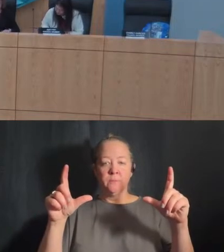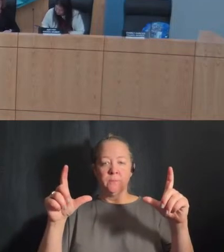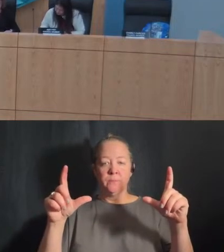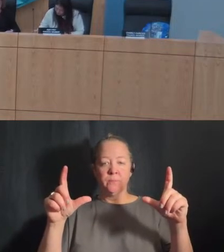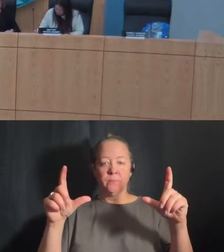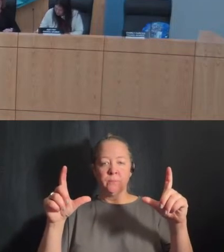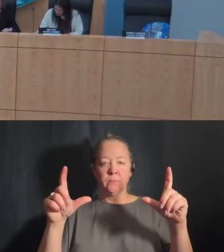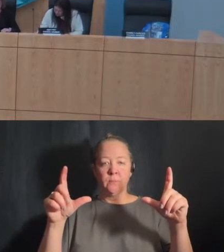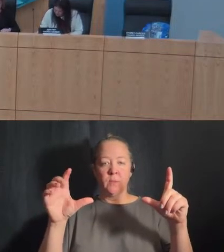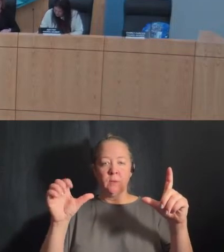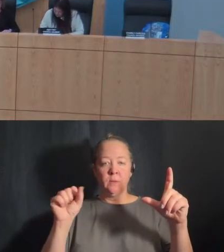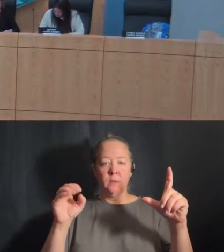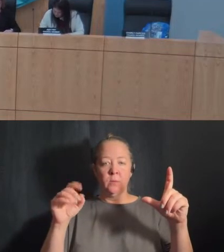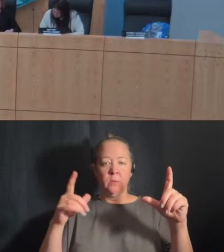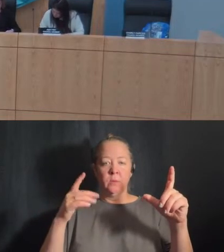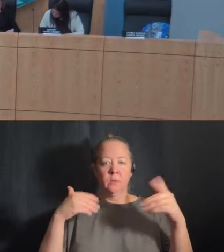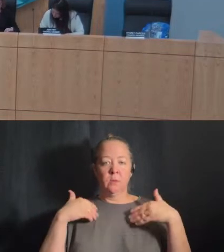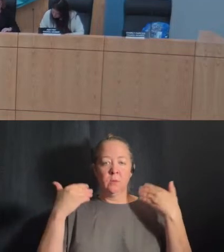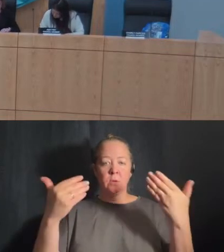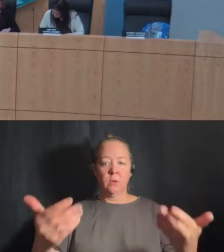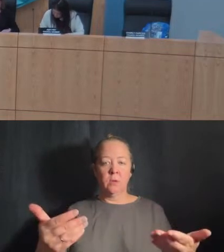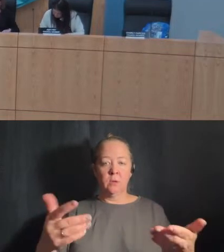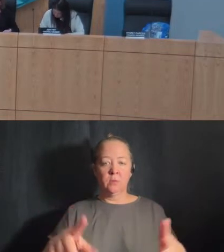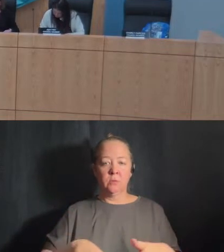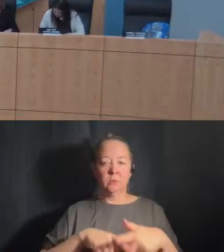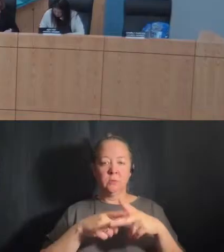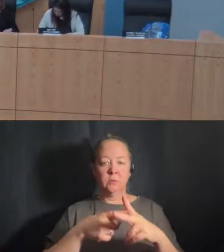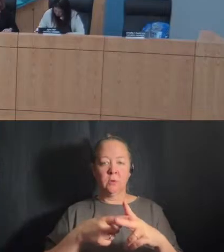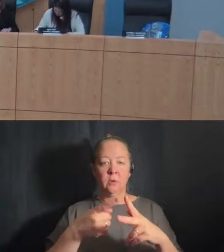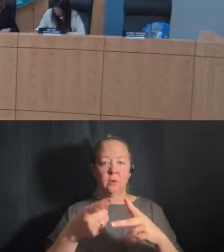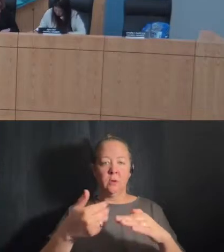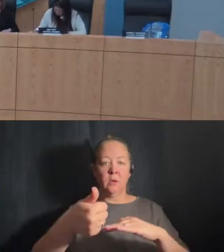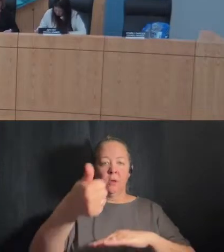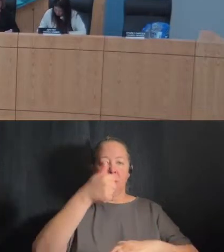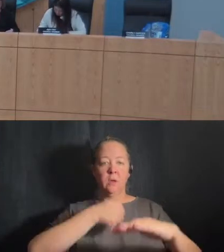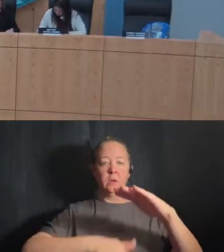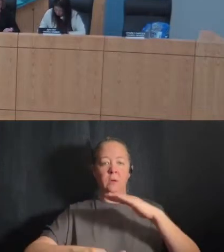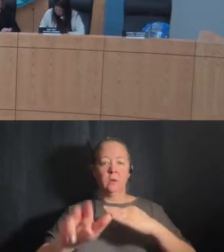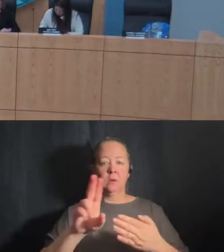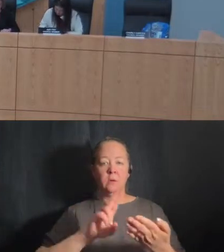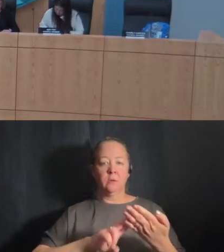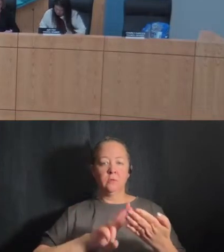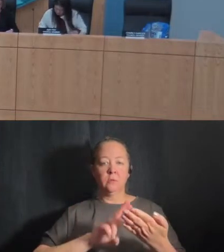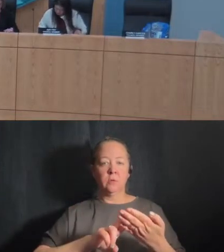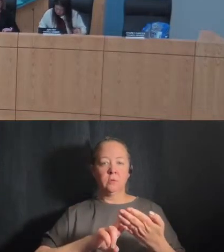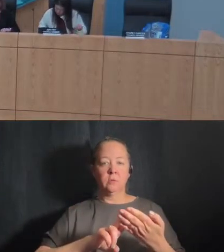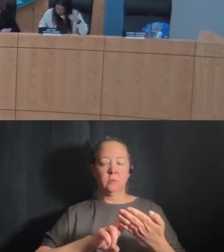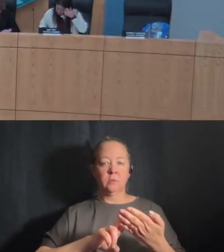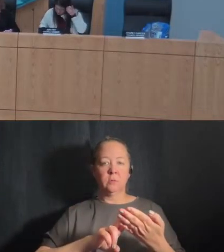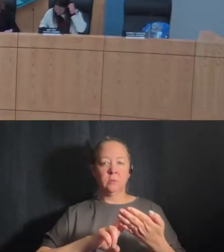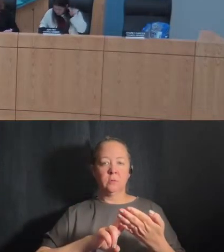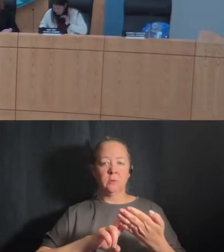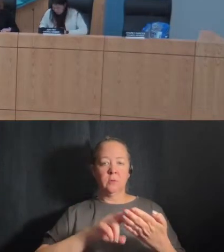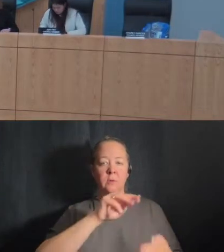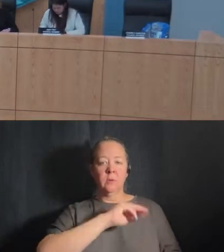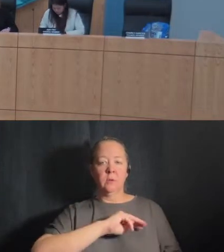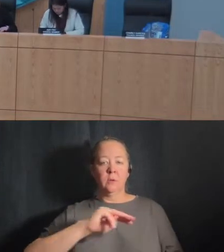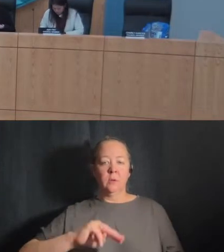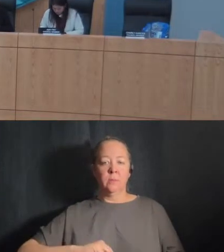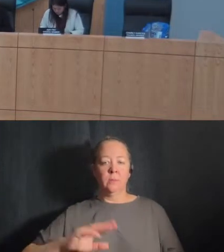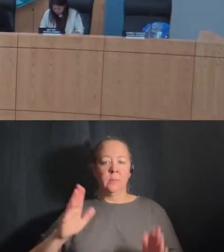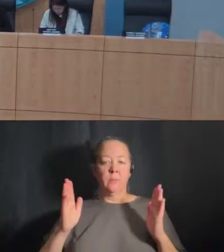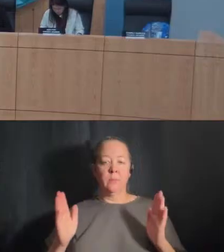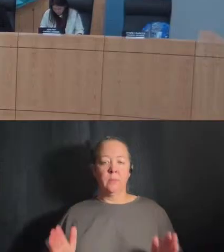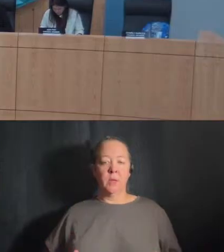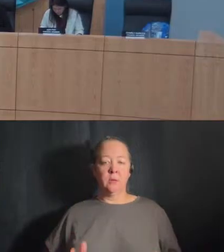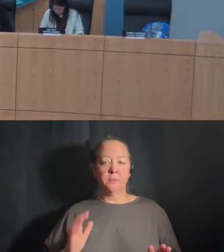So we'll get started under the contractual consultant services, Mayor and Council and Community. This is where